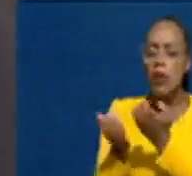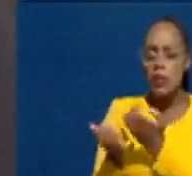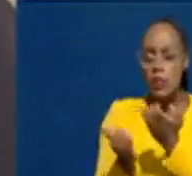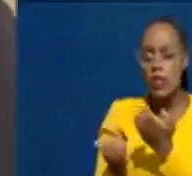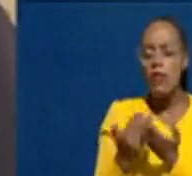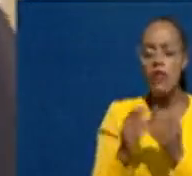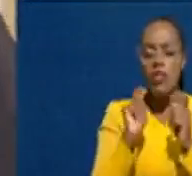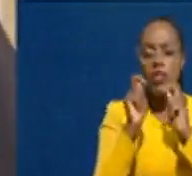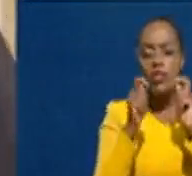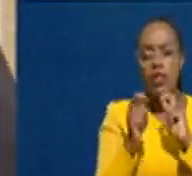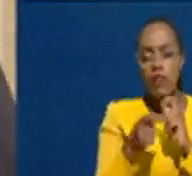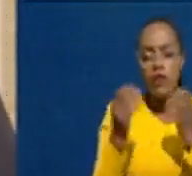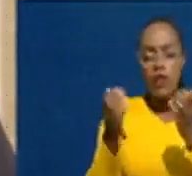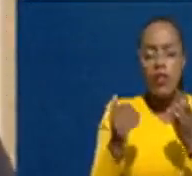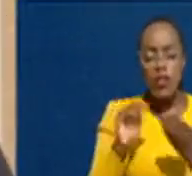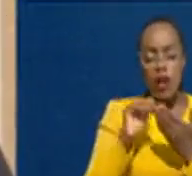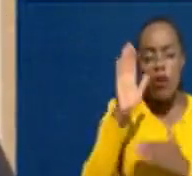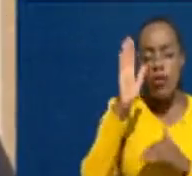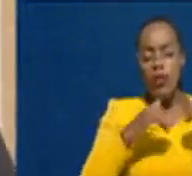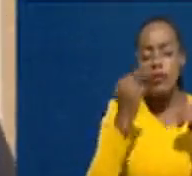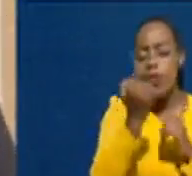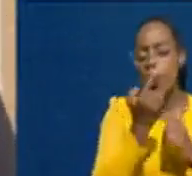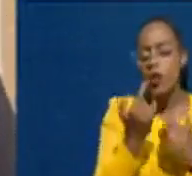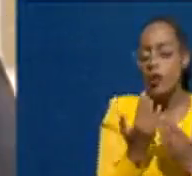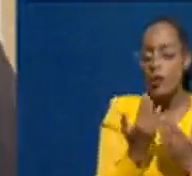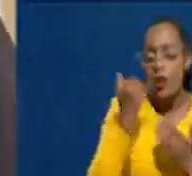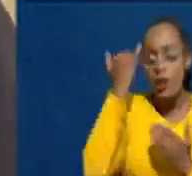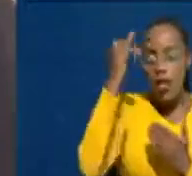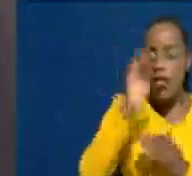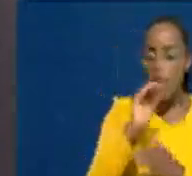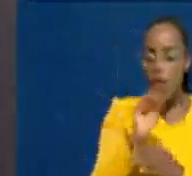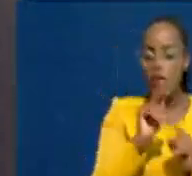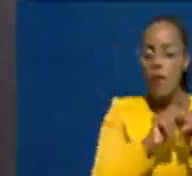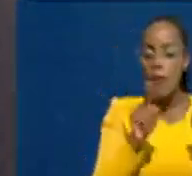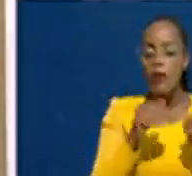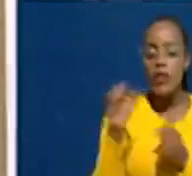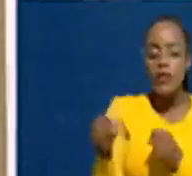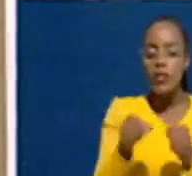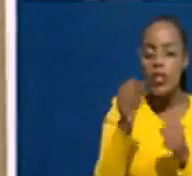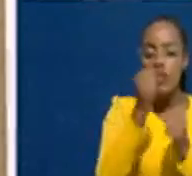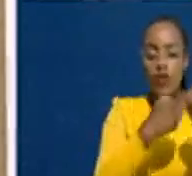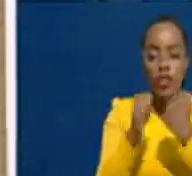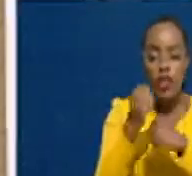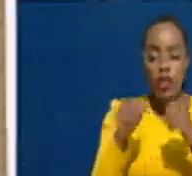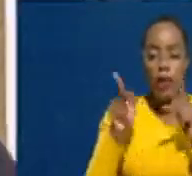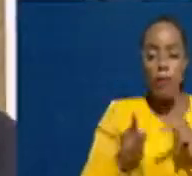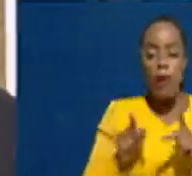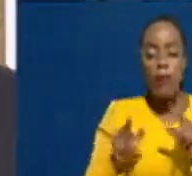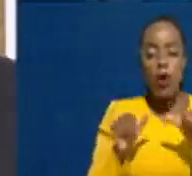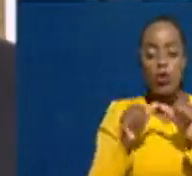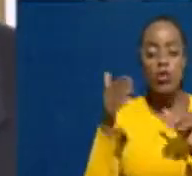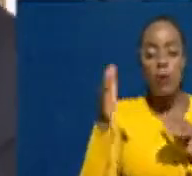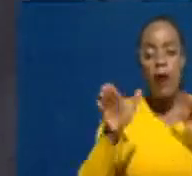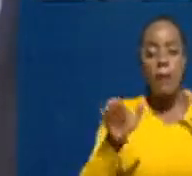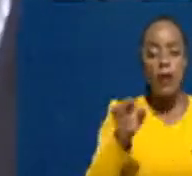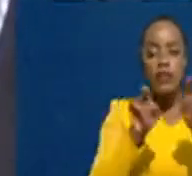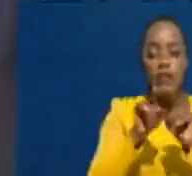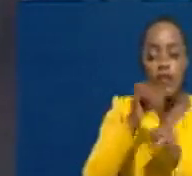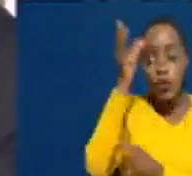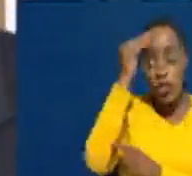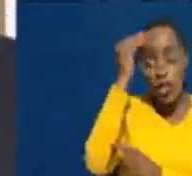and employers need more than just insights. They need actionable strategies. People need to continue coming back into